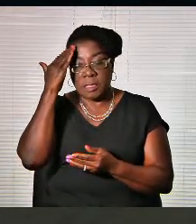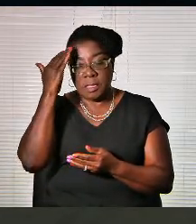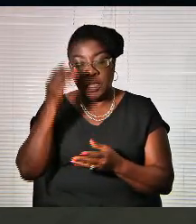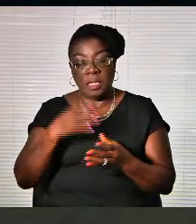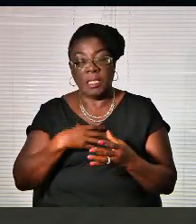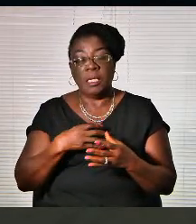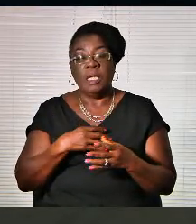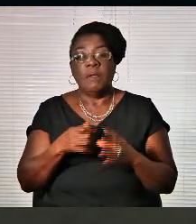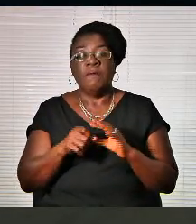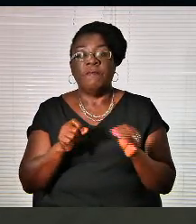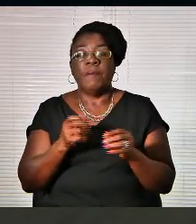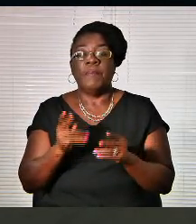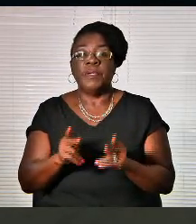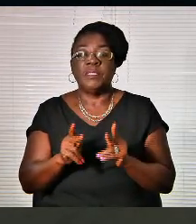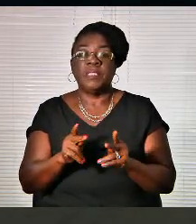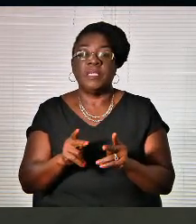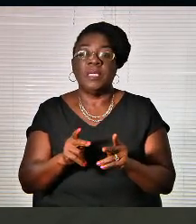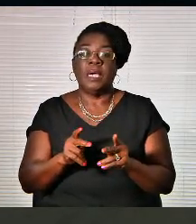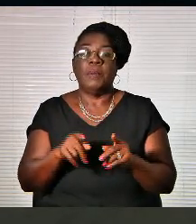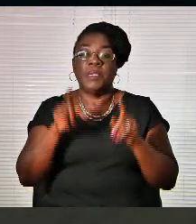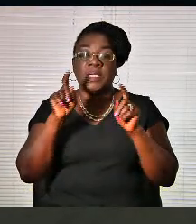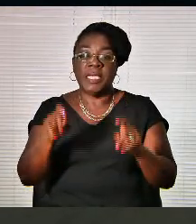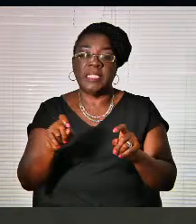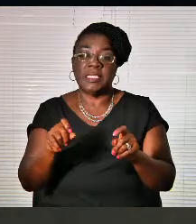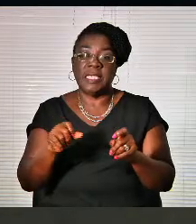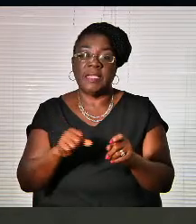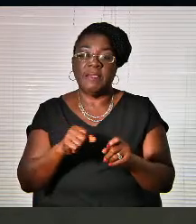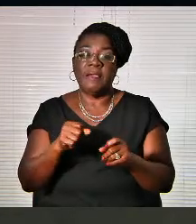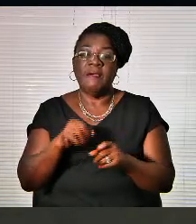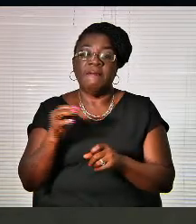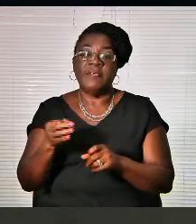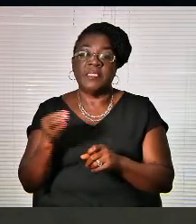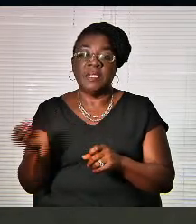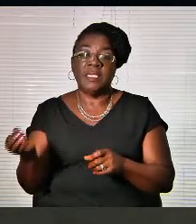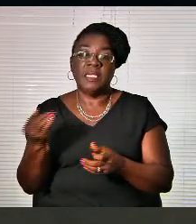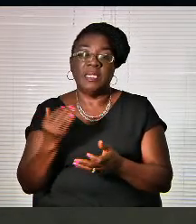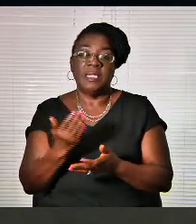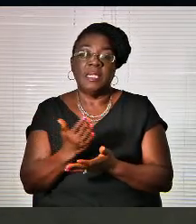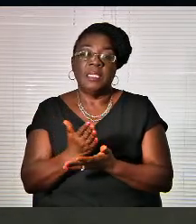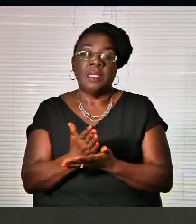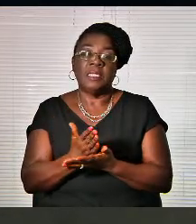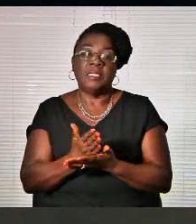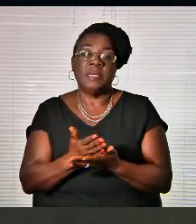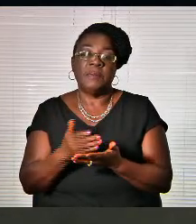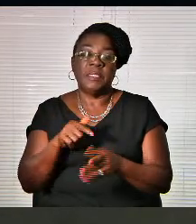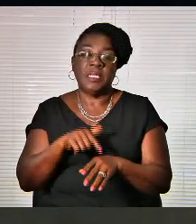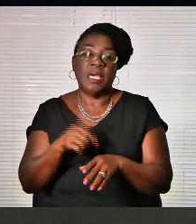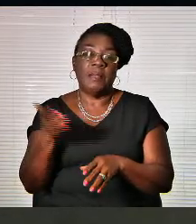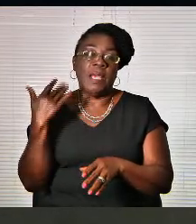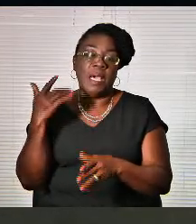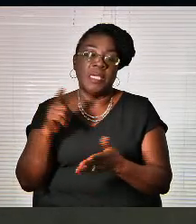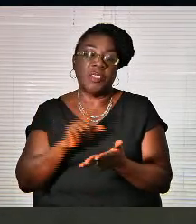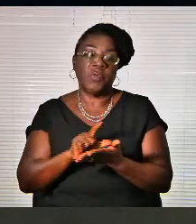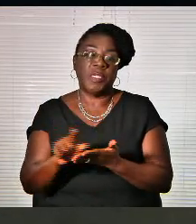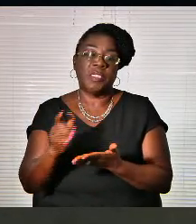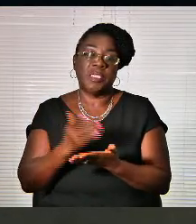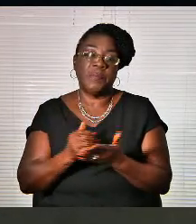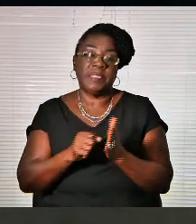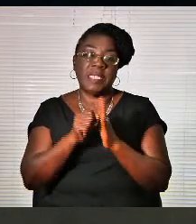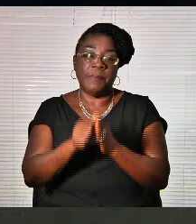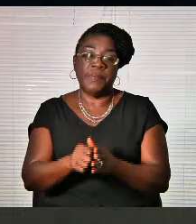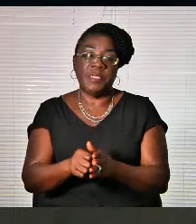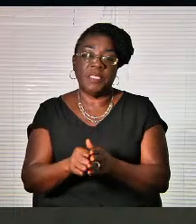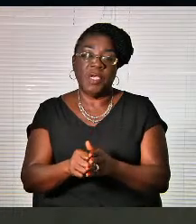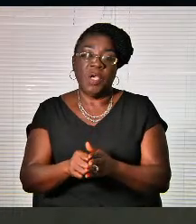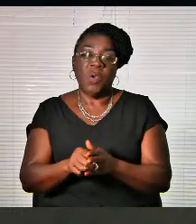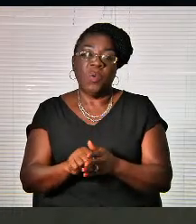and patients about a testing facility that sometime last week, some samples were allegedly contaminated and that testing was